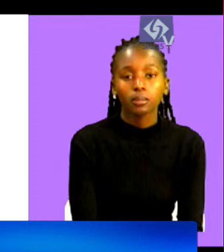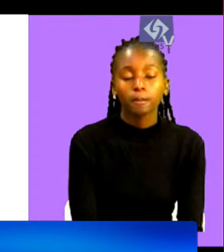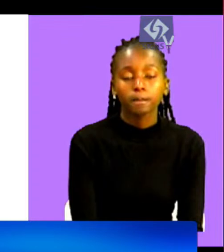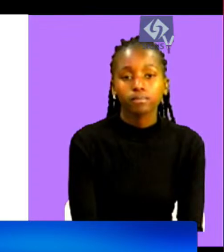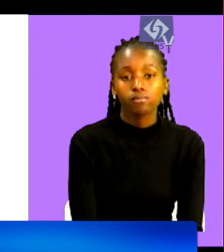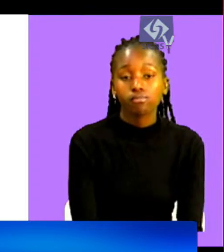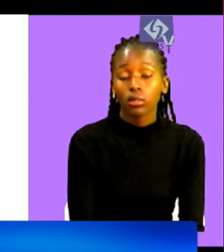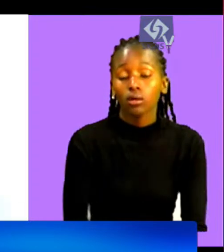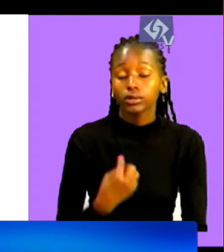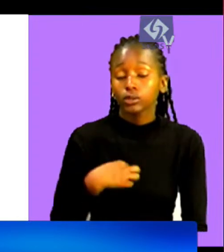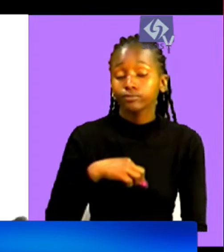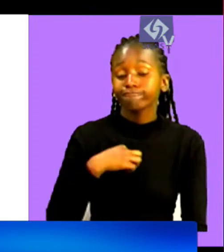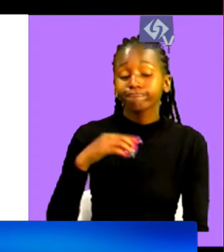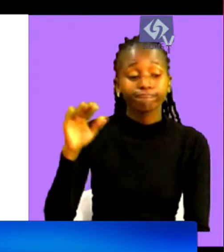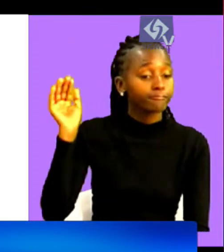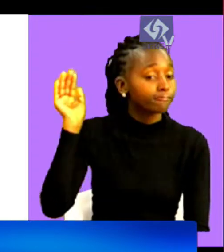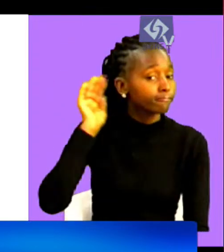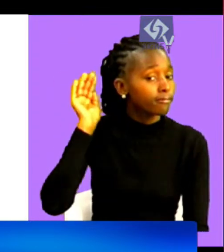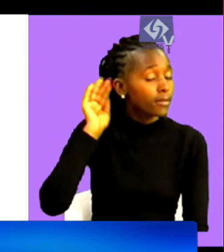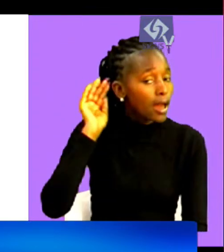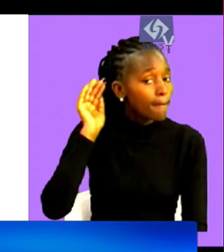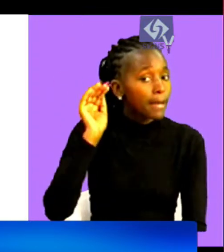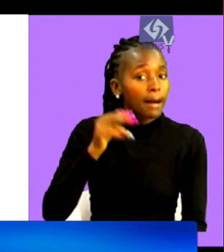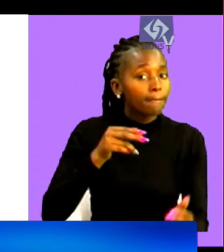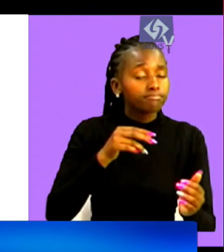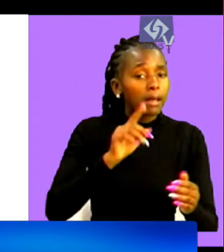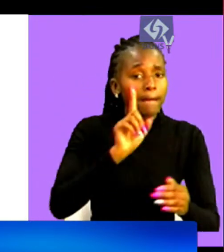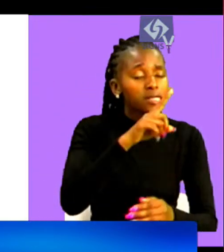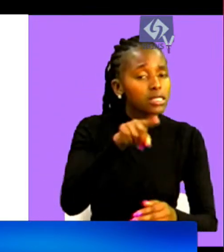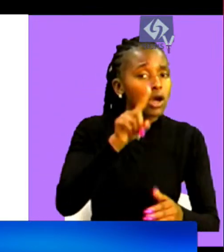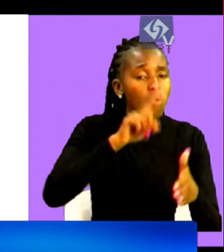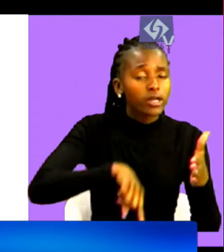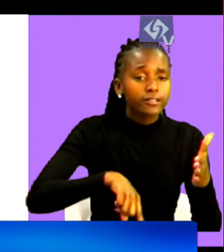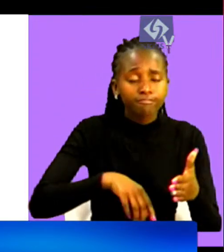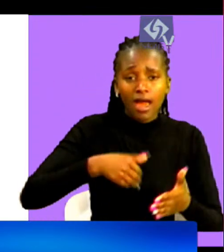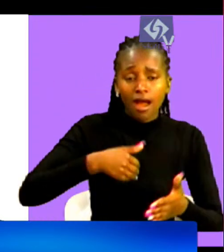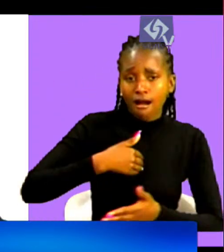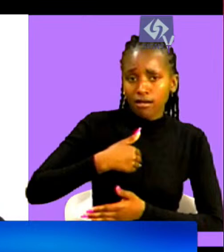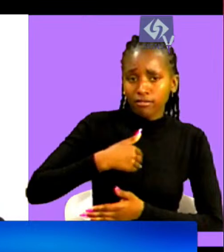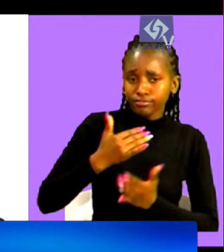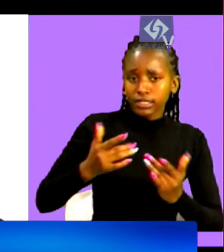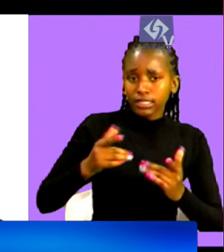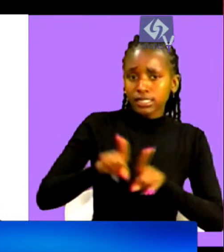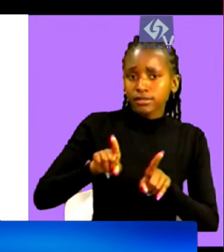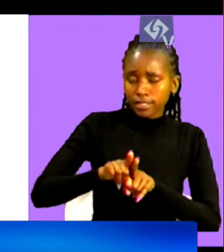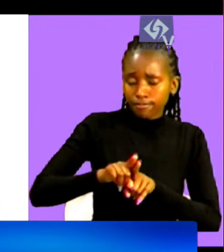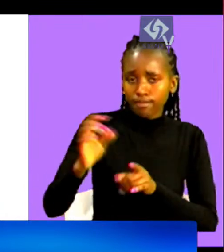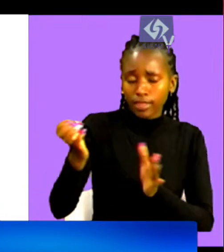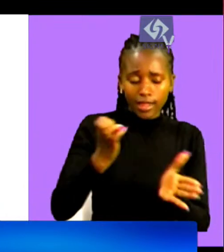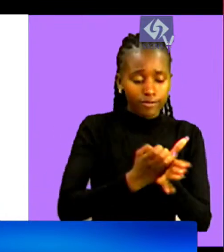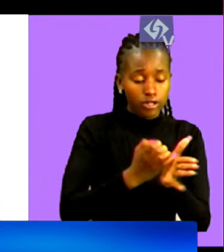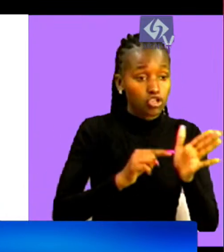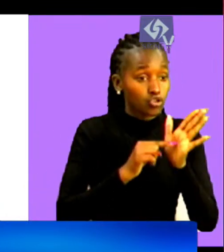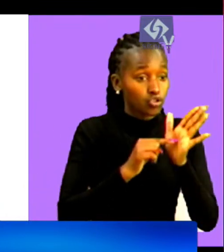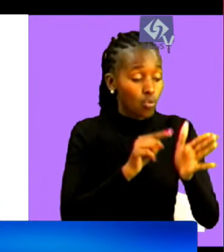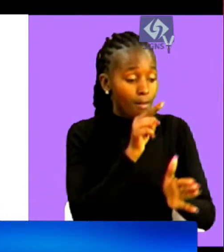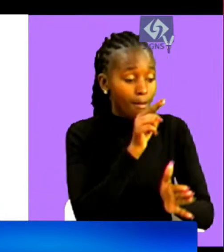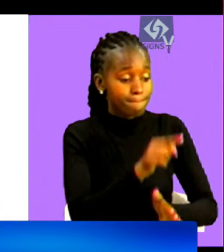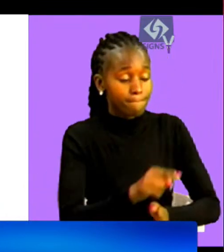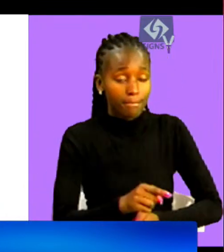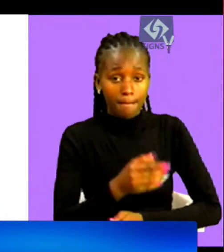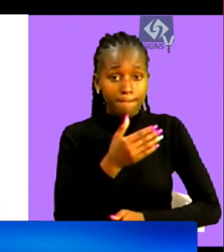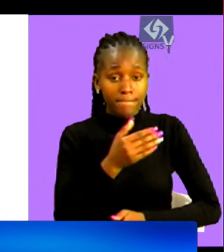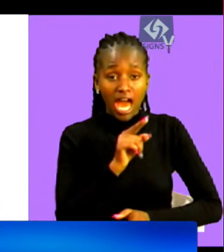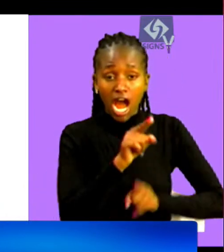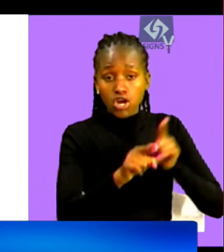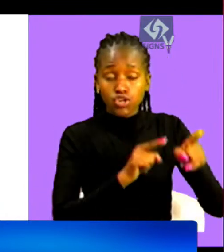In respect to the charge of possession and exhibition, the defense counsel in mitigation stated that the accused had been charged